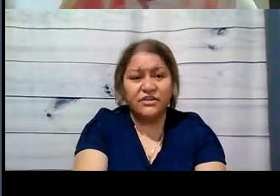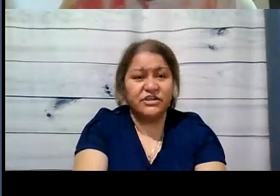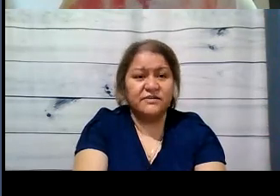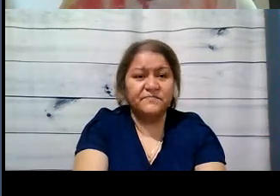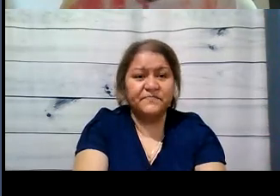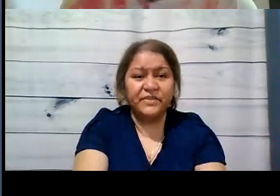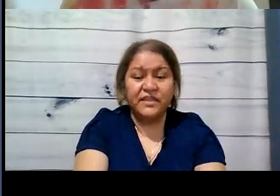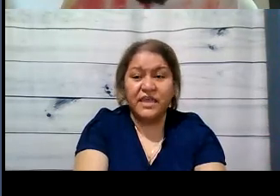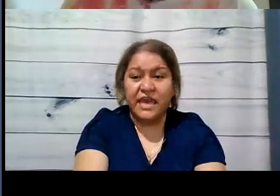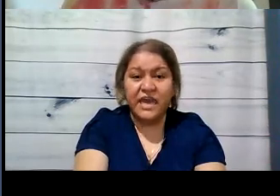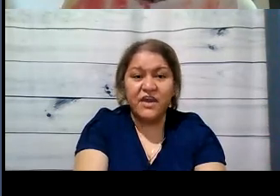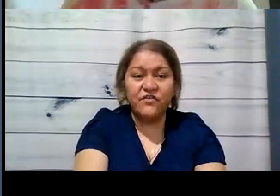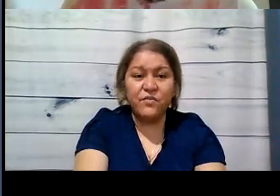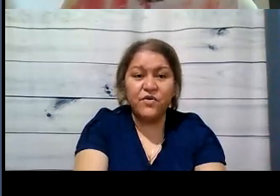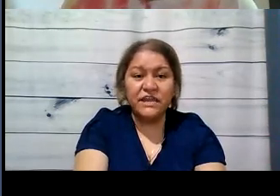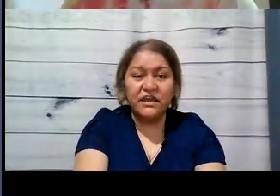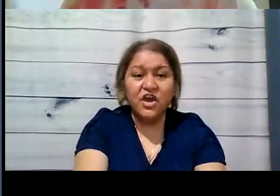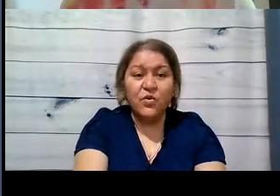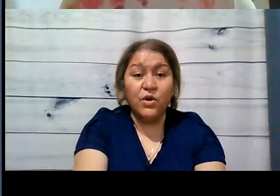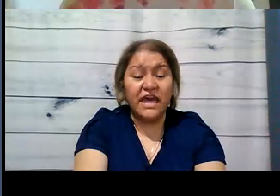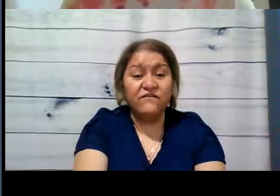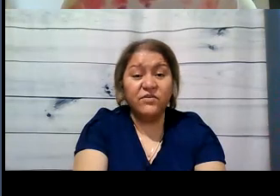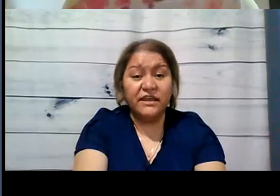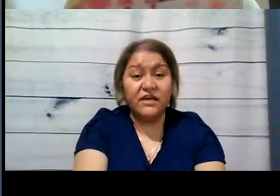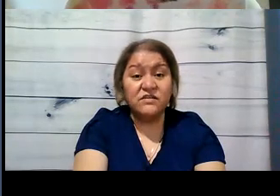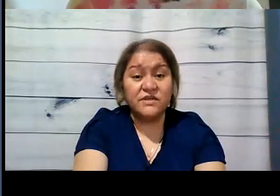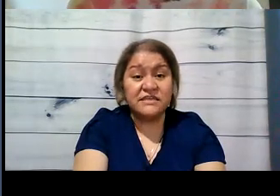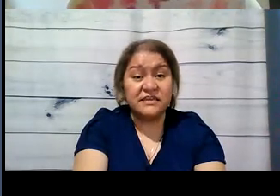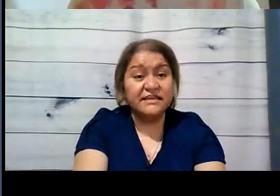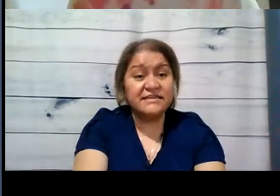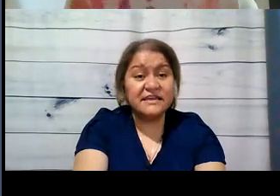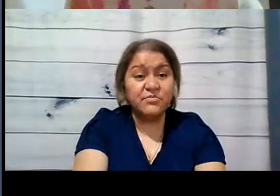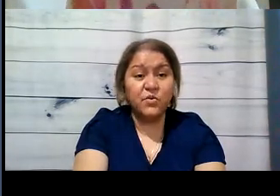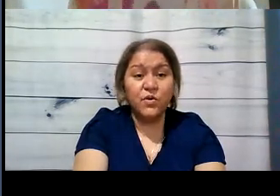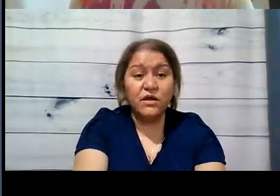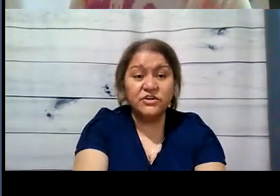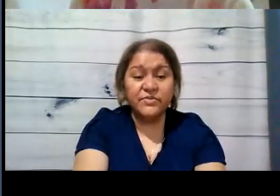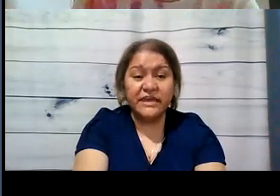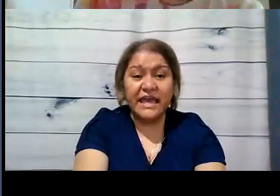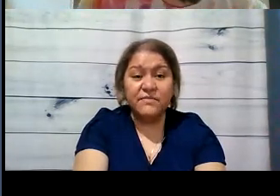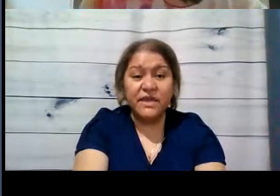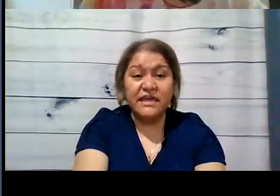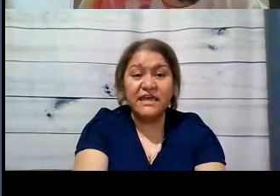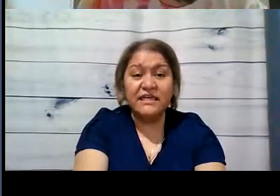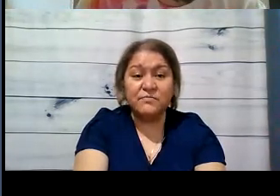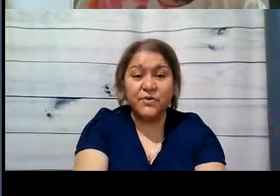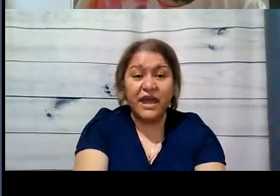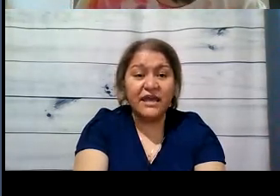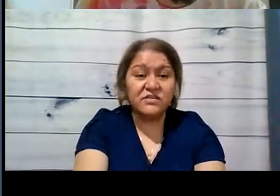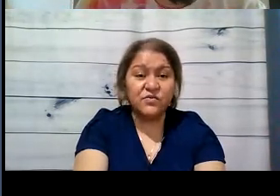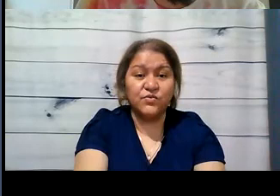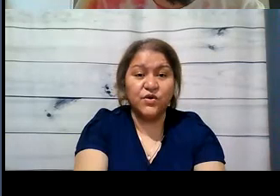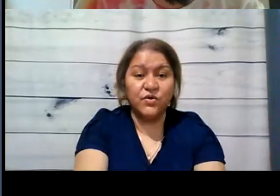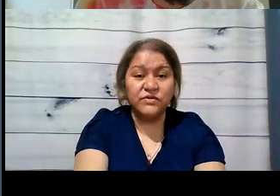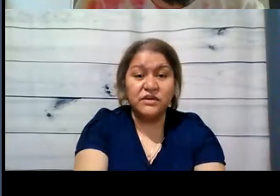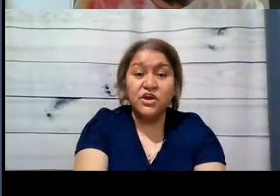whole duchy. Every morning, while everybody else was still asleep, Walter began making his